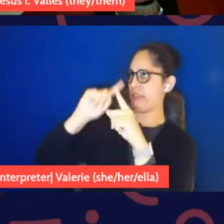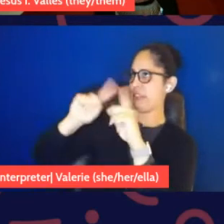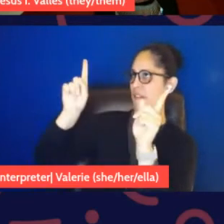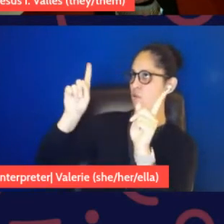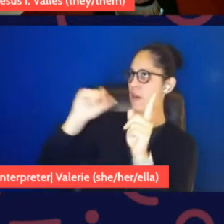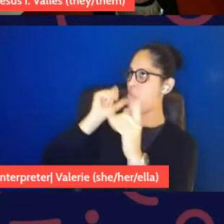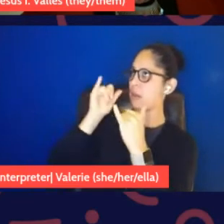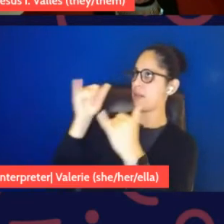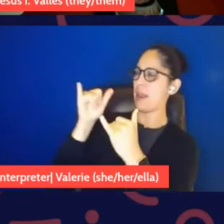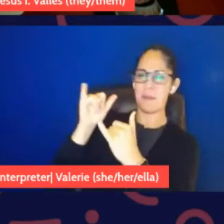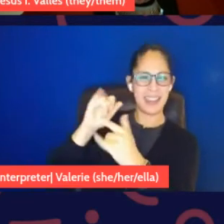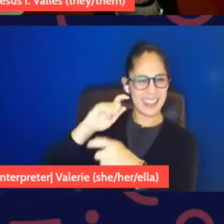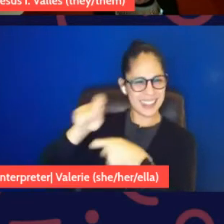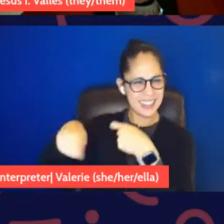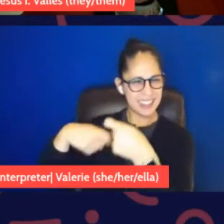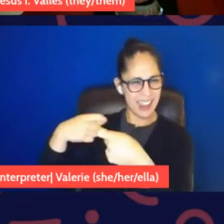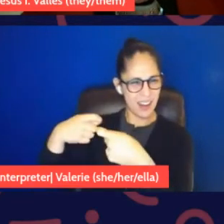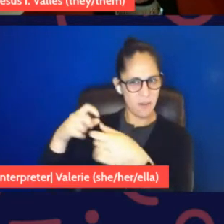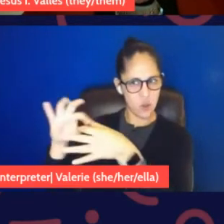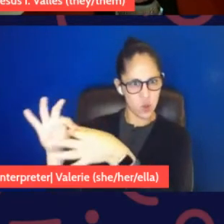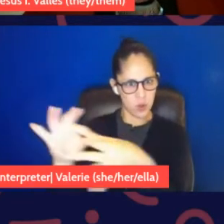unite us in a way.